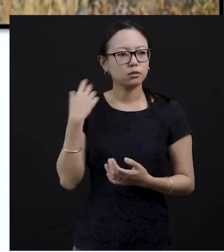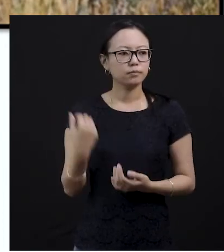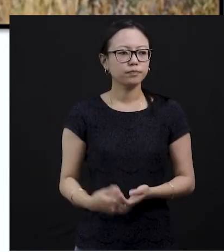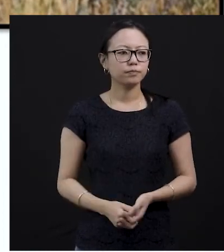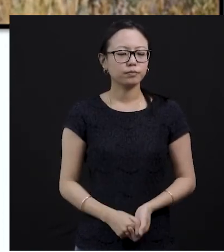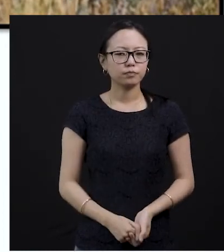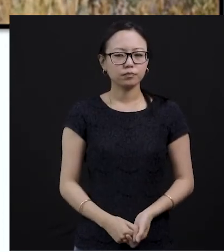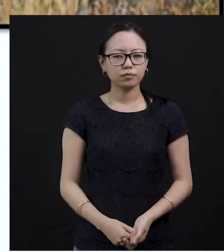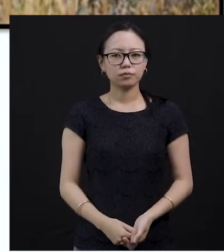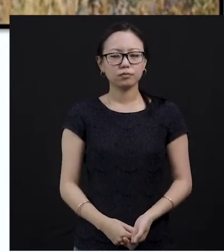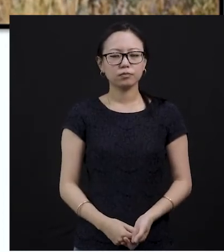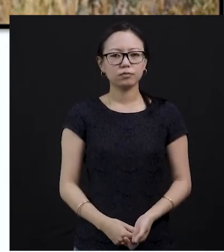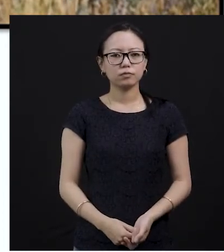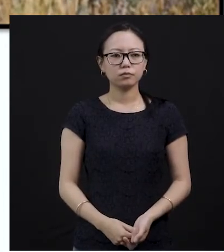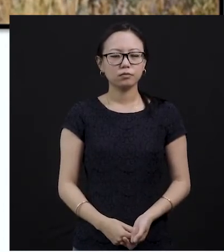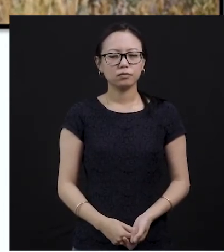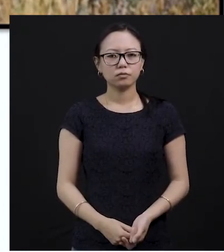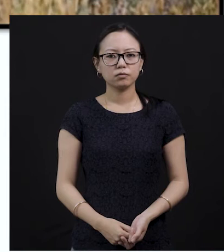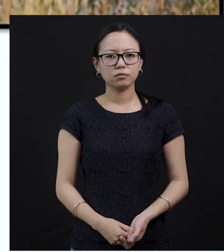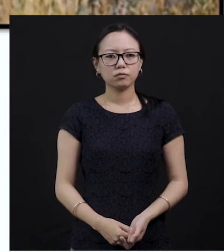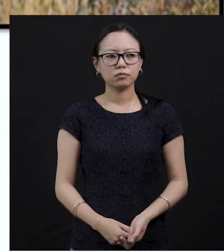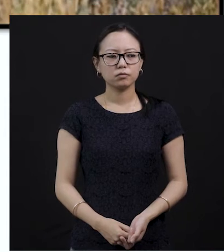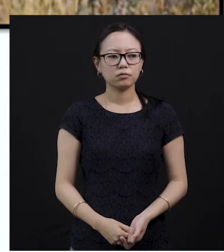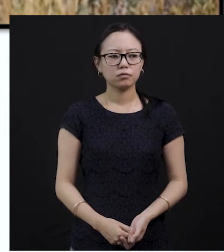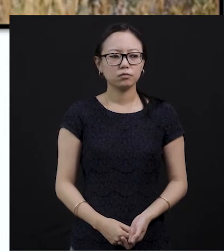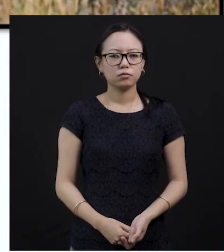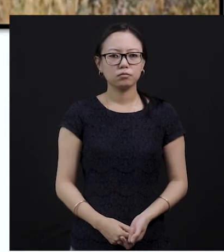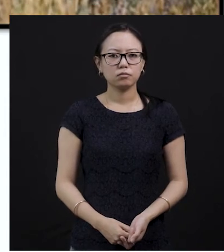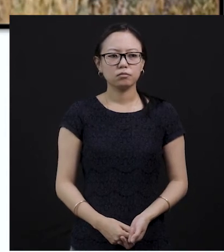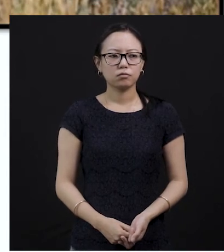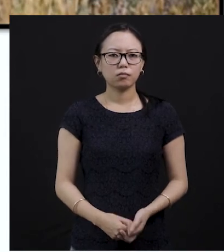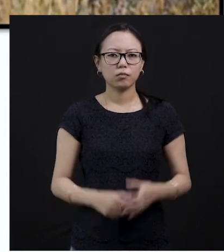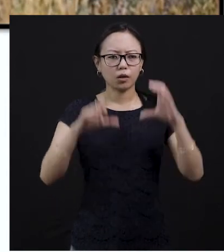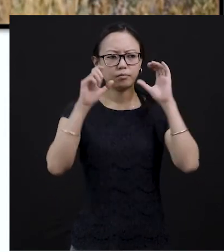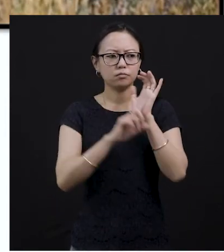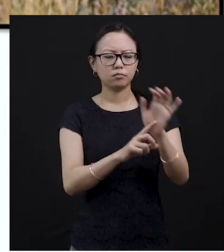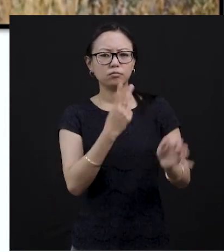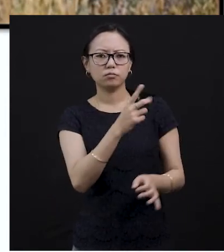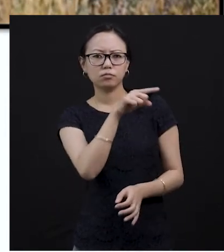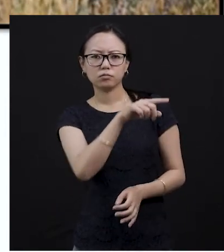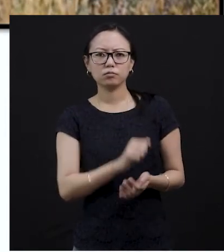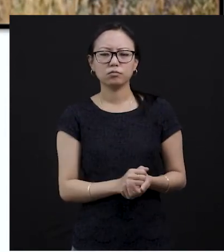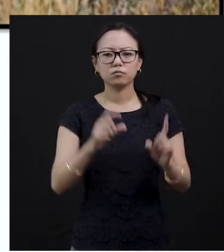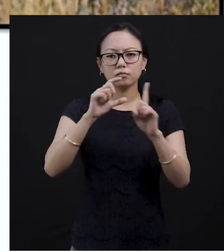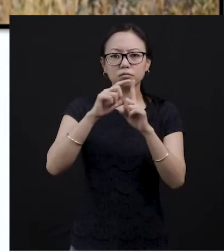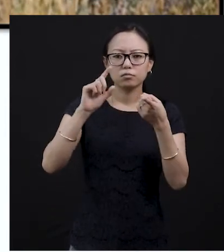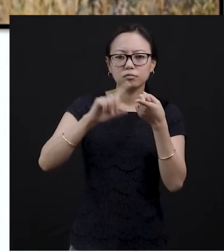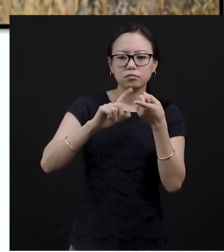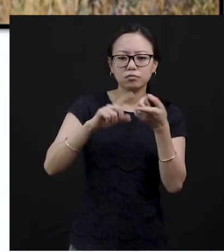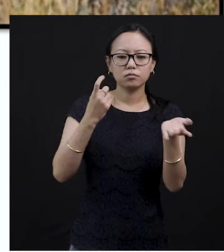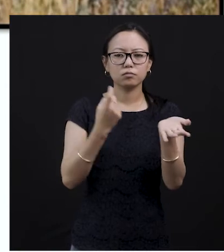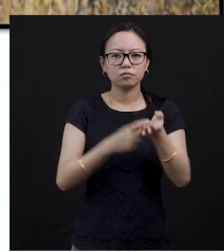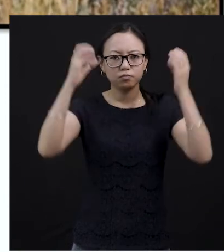about the location of its prey. Then what about this? This is a deer. Look closely,